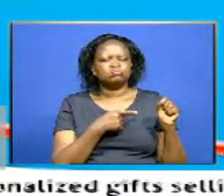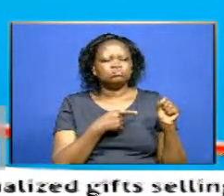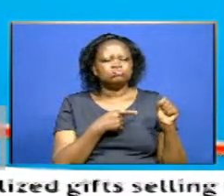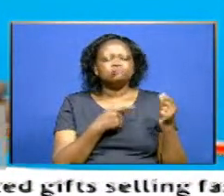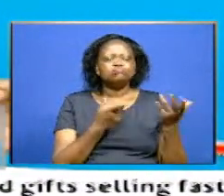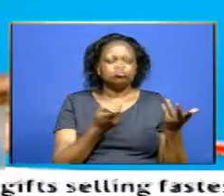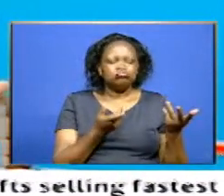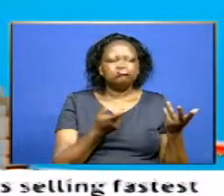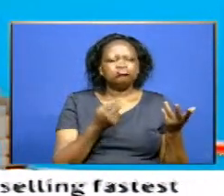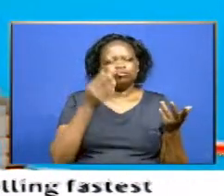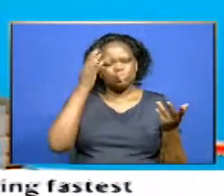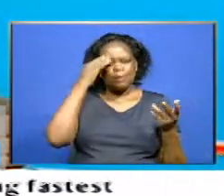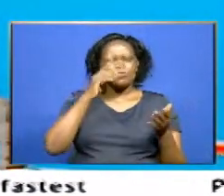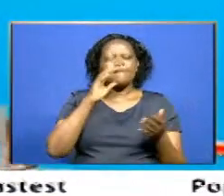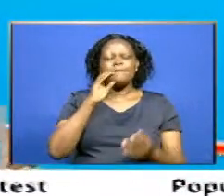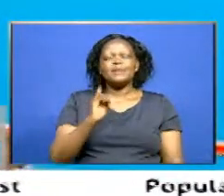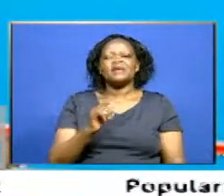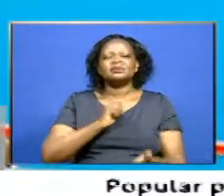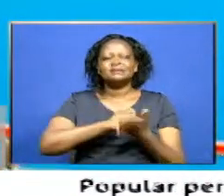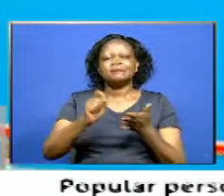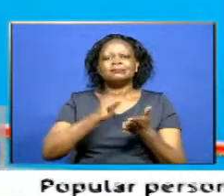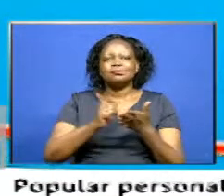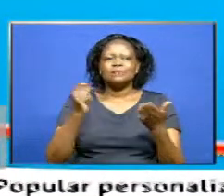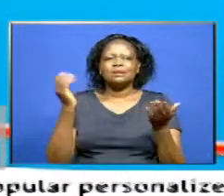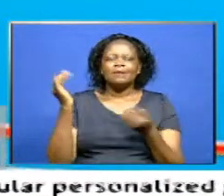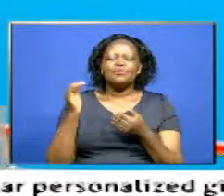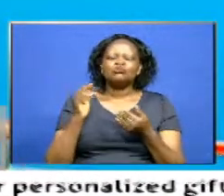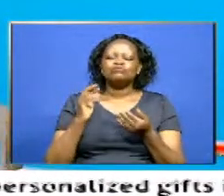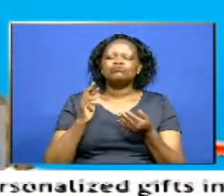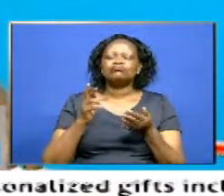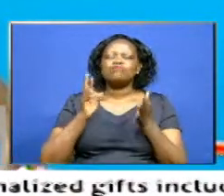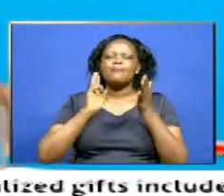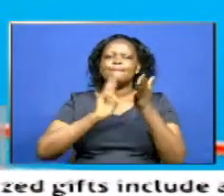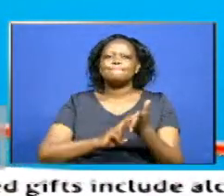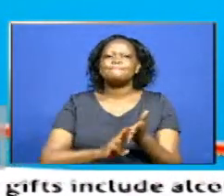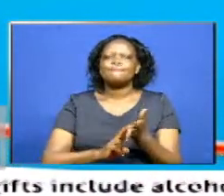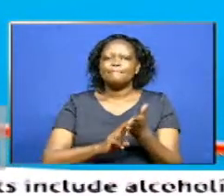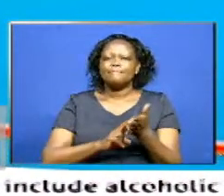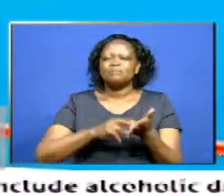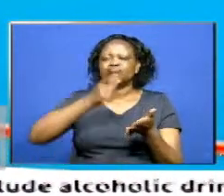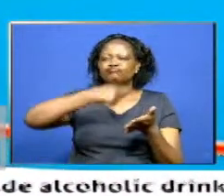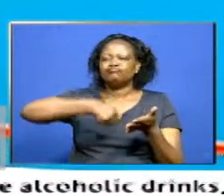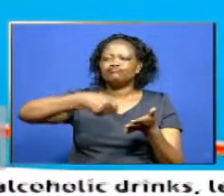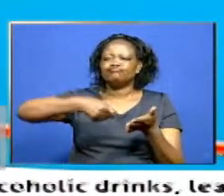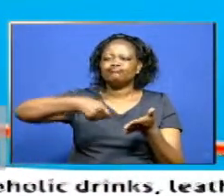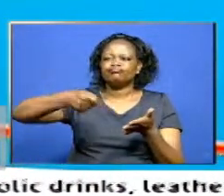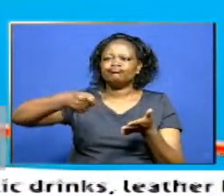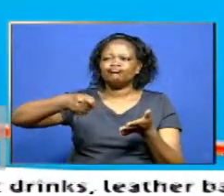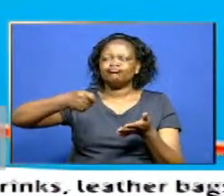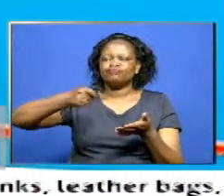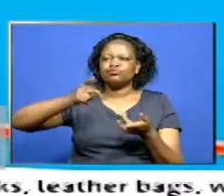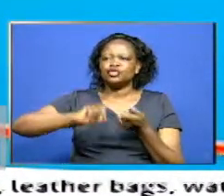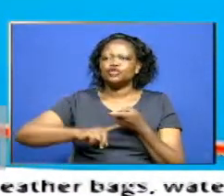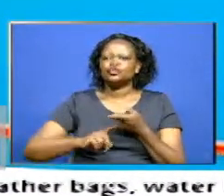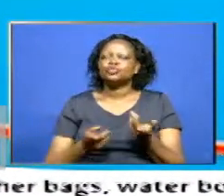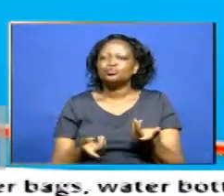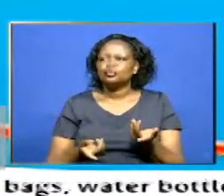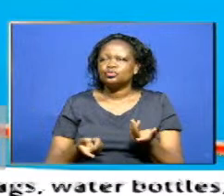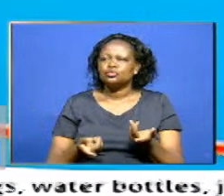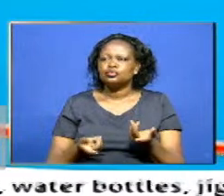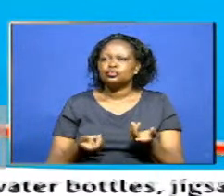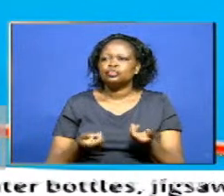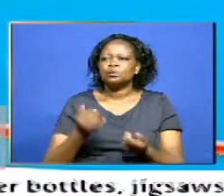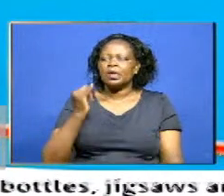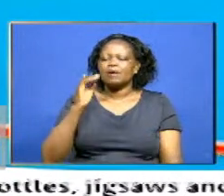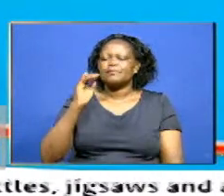the BBI Secretariat, they are expected to present their signatures to the Independent